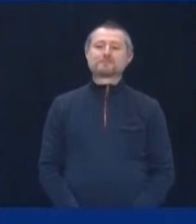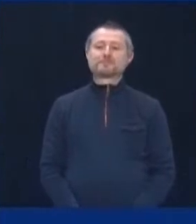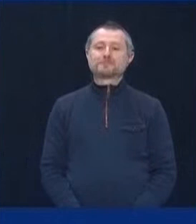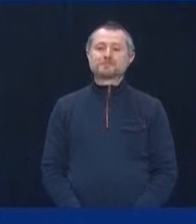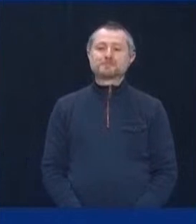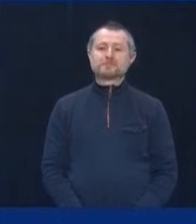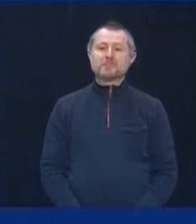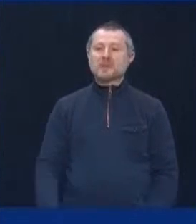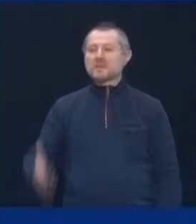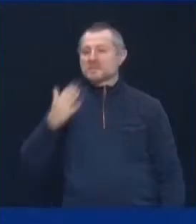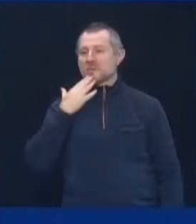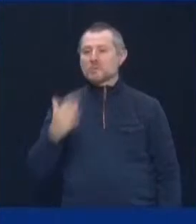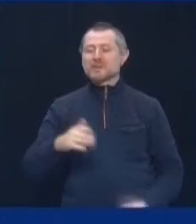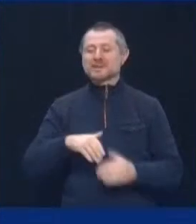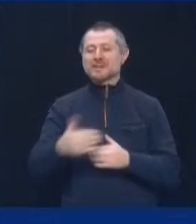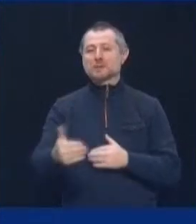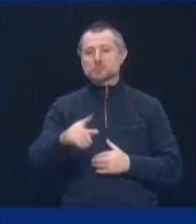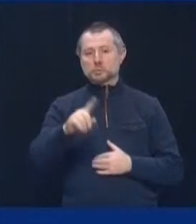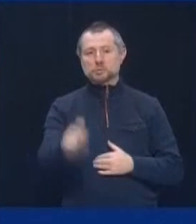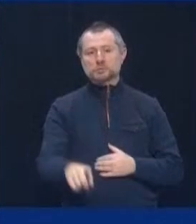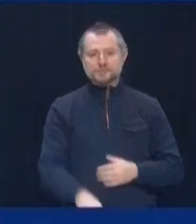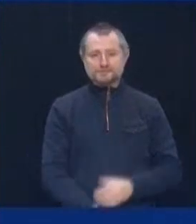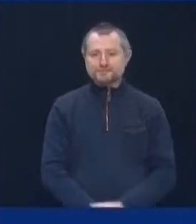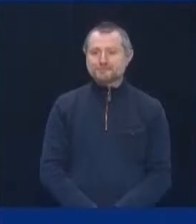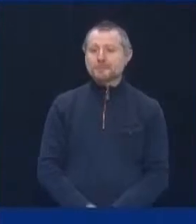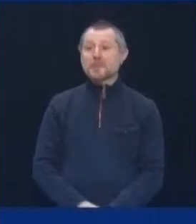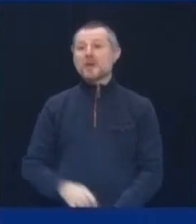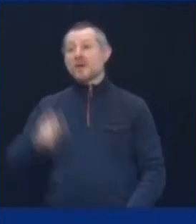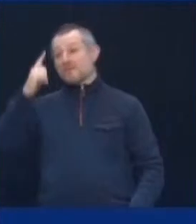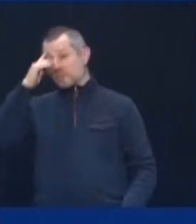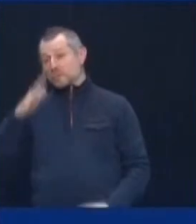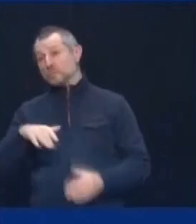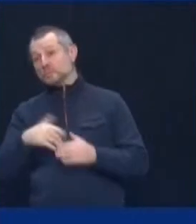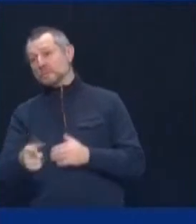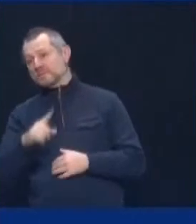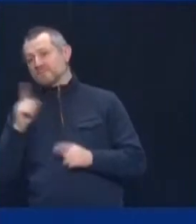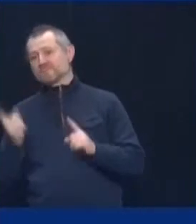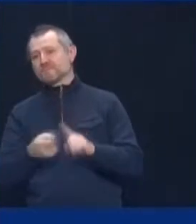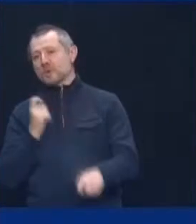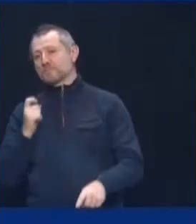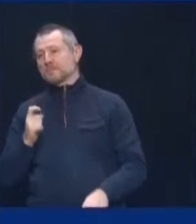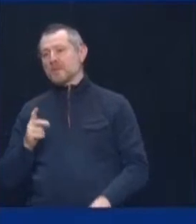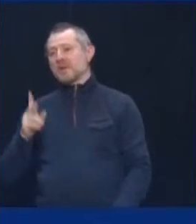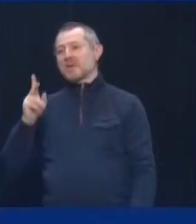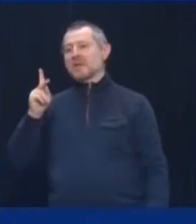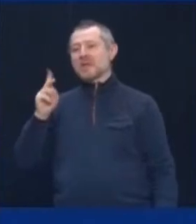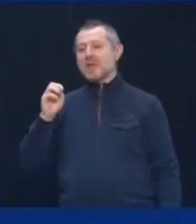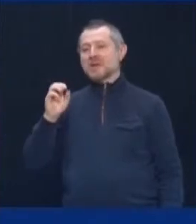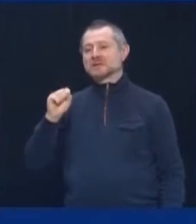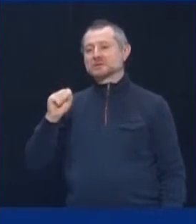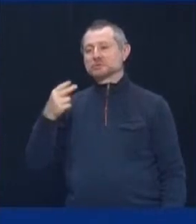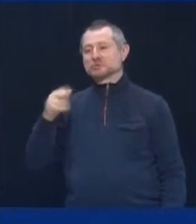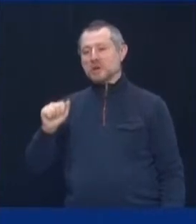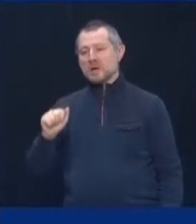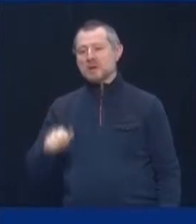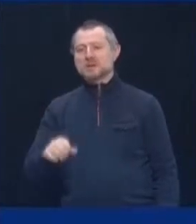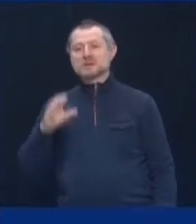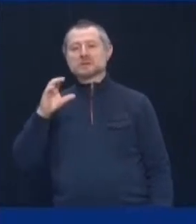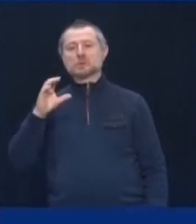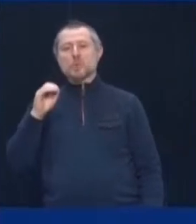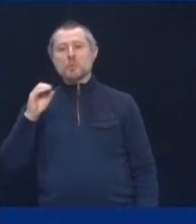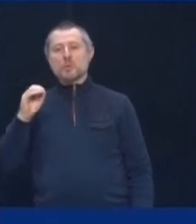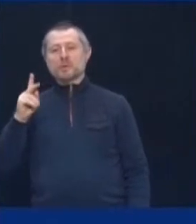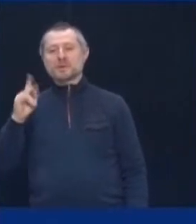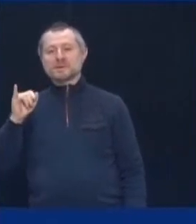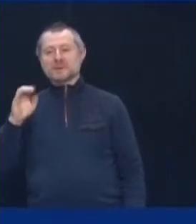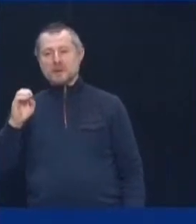Thank you. Next question. Governor, your next question comes from Kesha Kluge from Bloomberg. Kesha, your line is now open. Please unmute